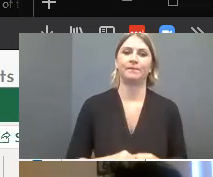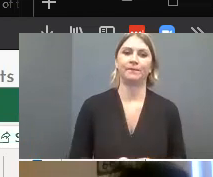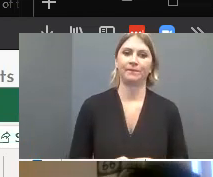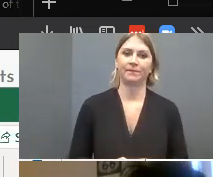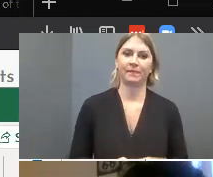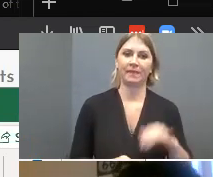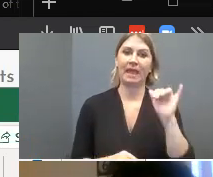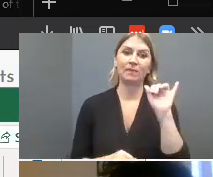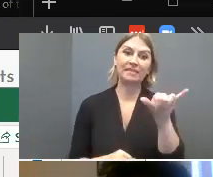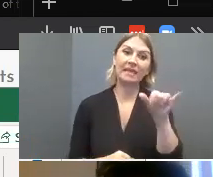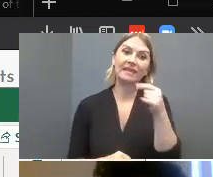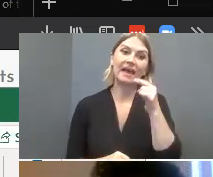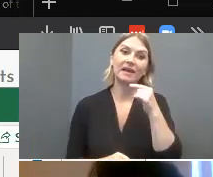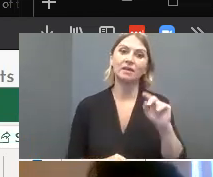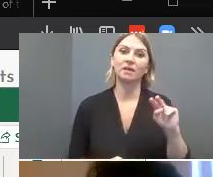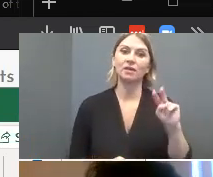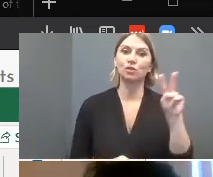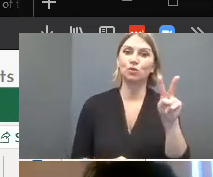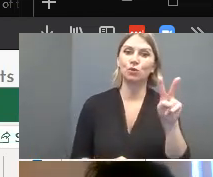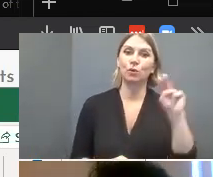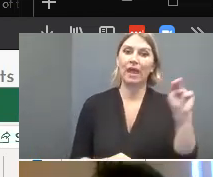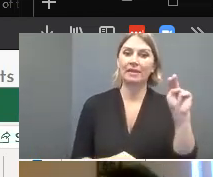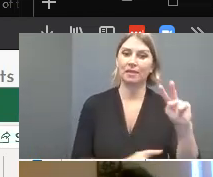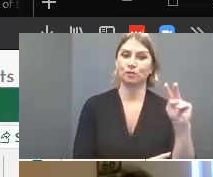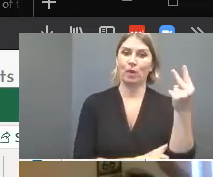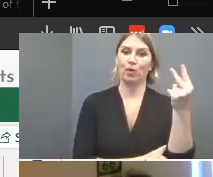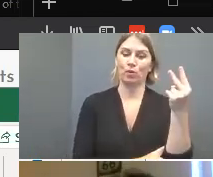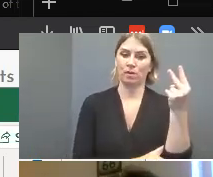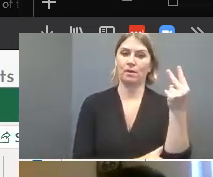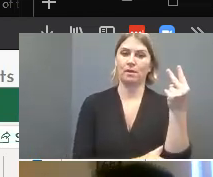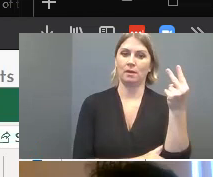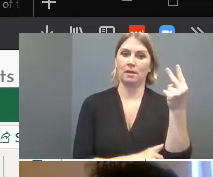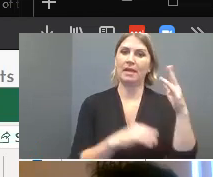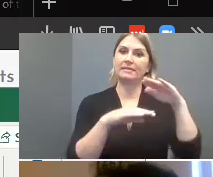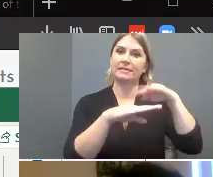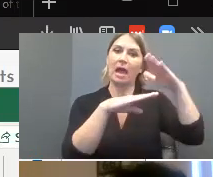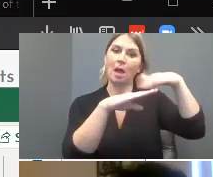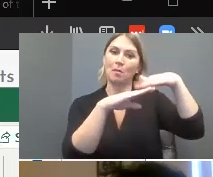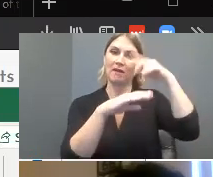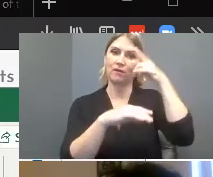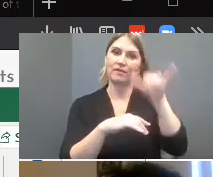Can we say that 2n squared is an upper bound of this equation?